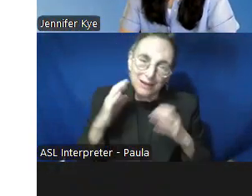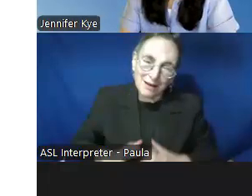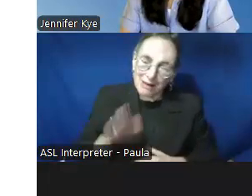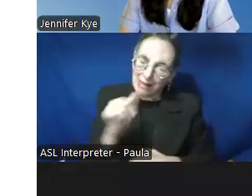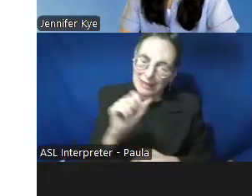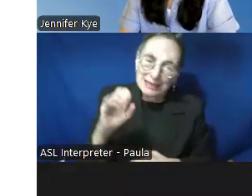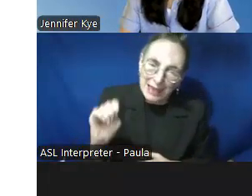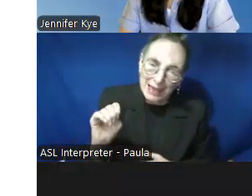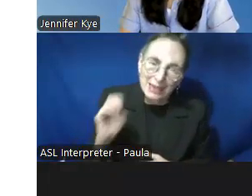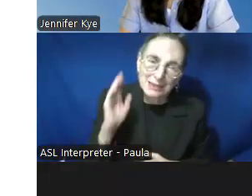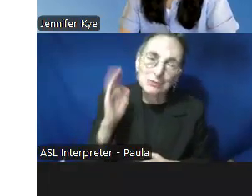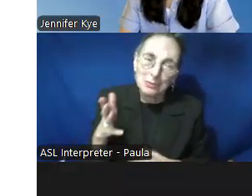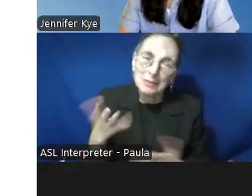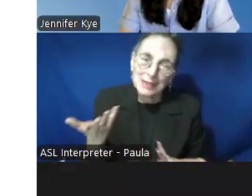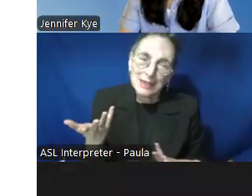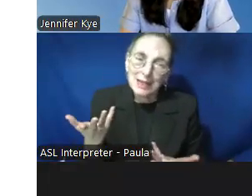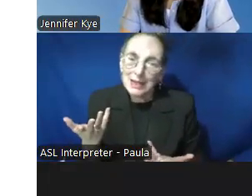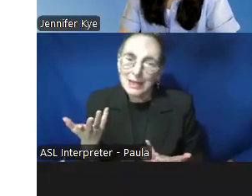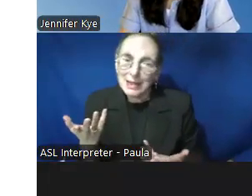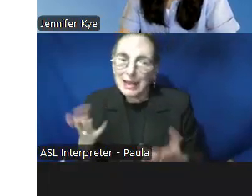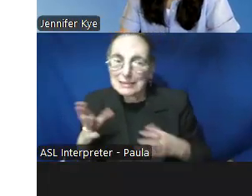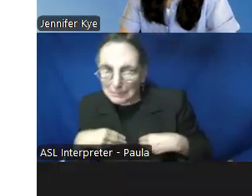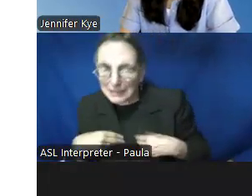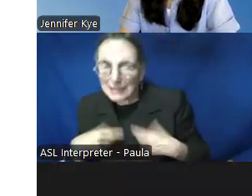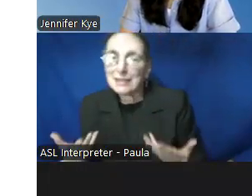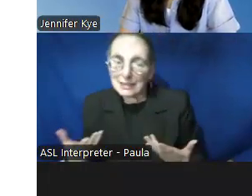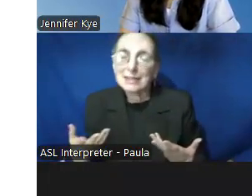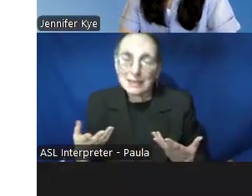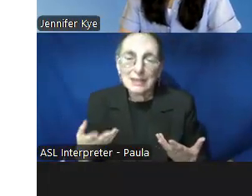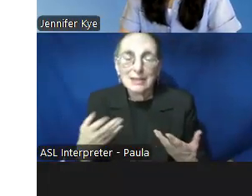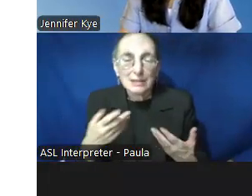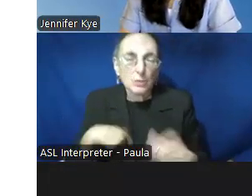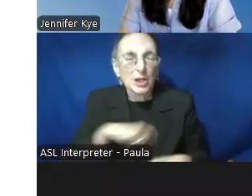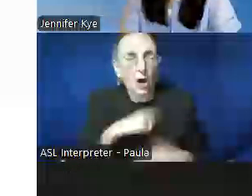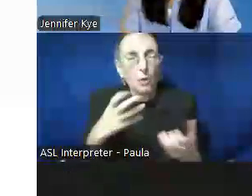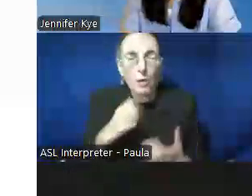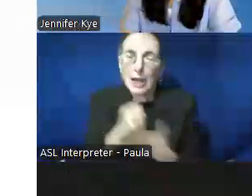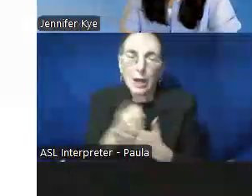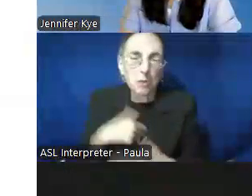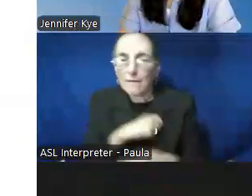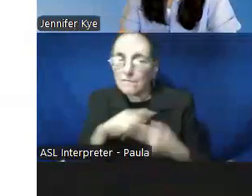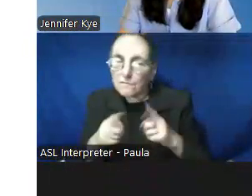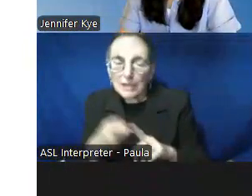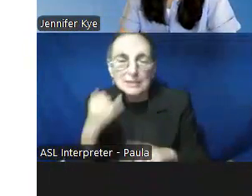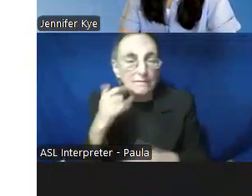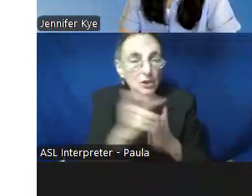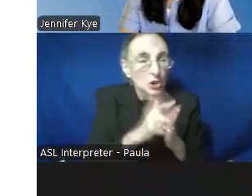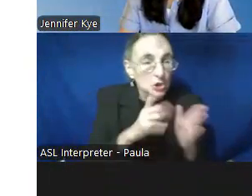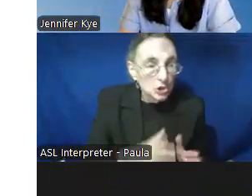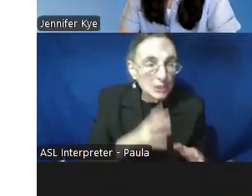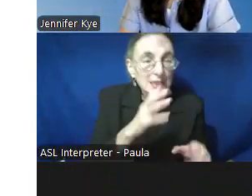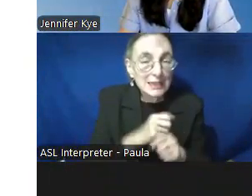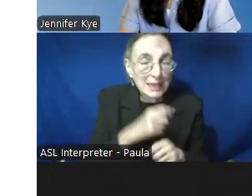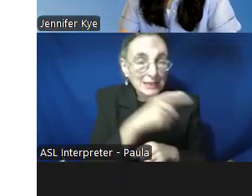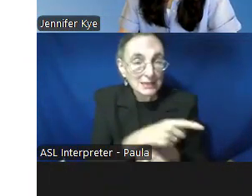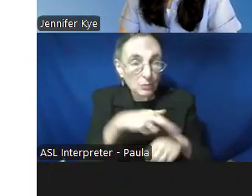help our friends. And so if an attorney gets a referral from someone they know, they might be willing to take a case even when they might otherwise